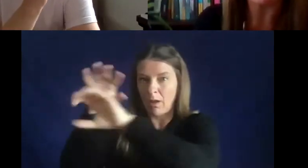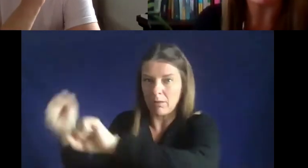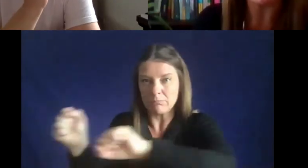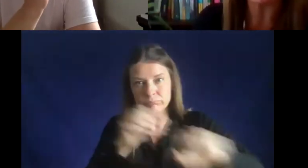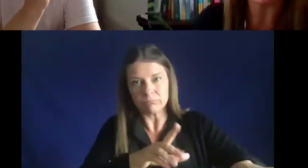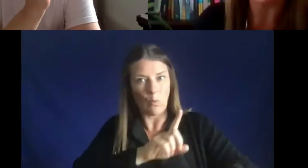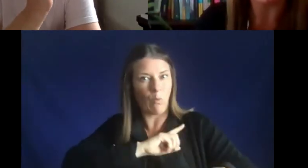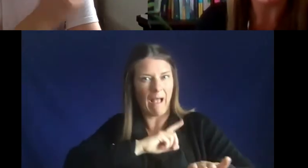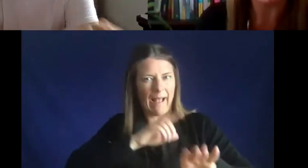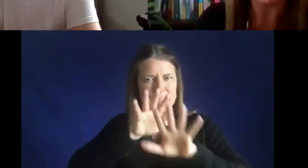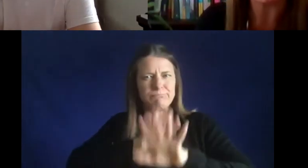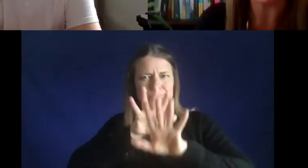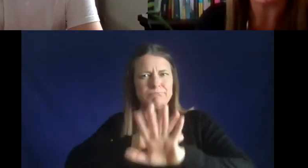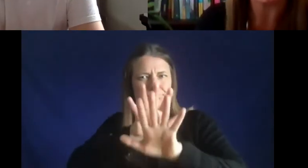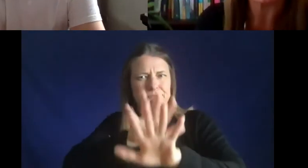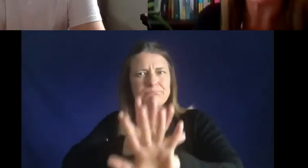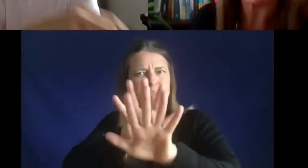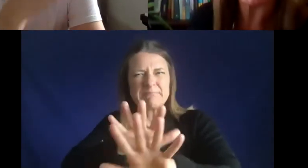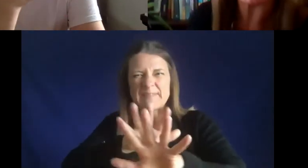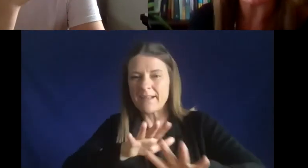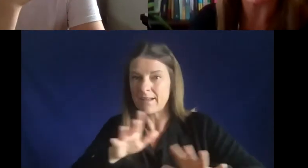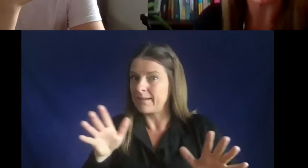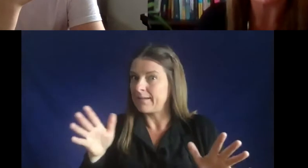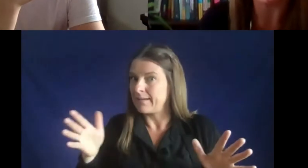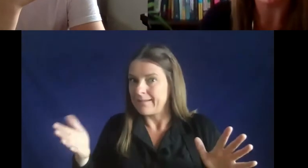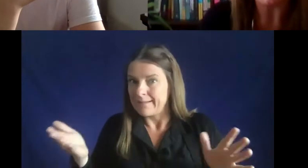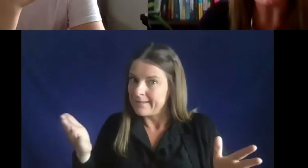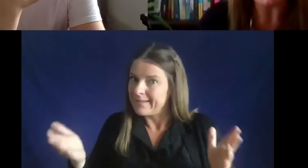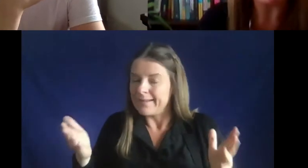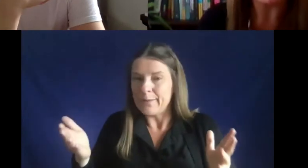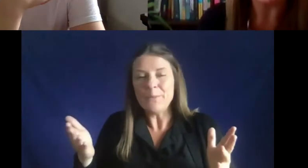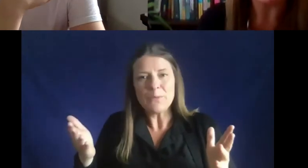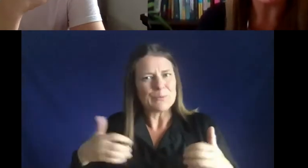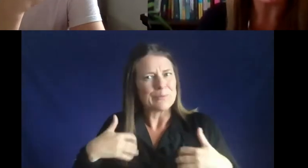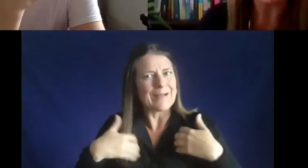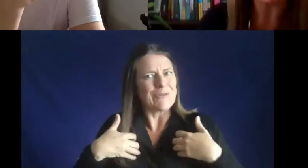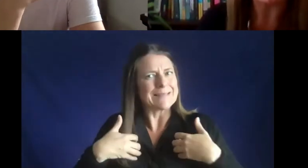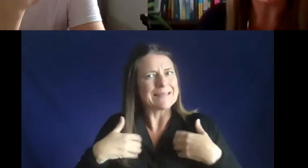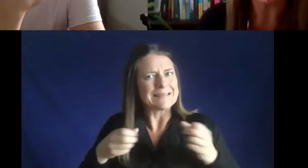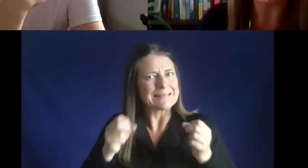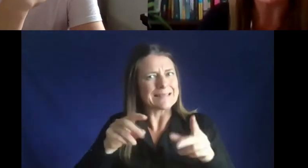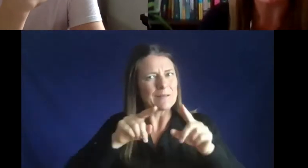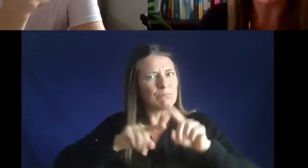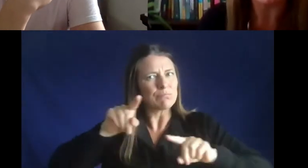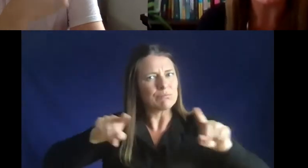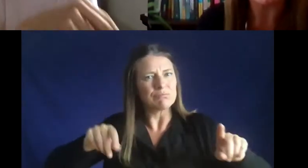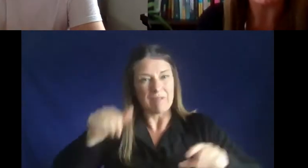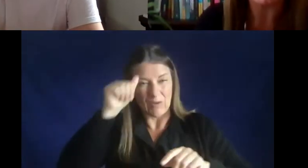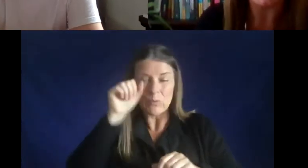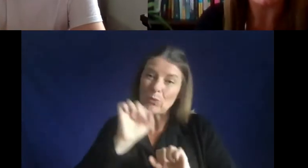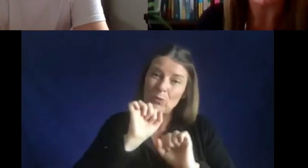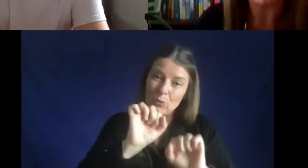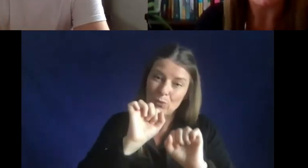worth mentioning, the kind of differing systems, prison systems as well. Yeah. And I know your focus with Jess has certainly been the kind of